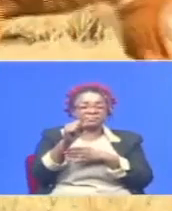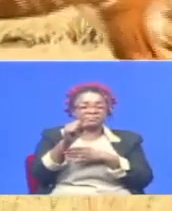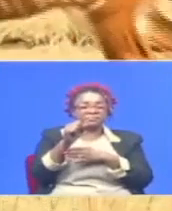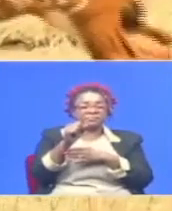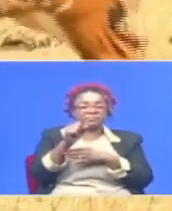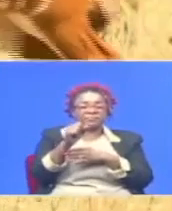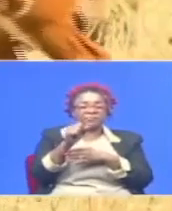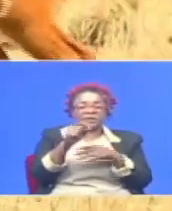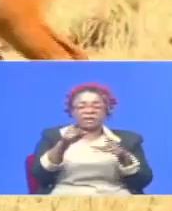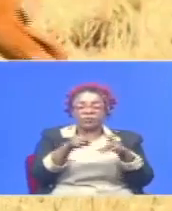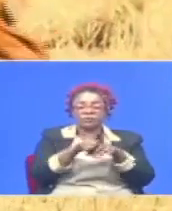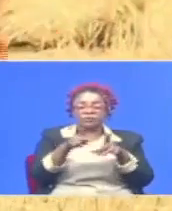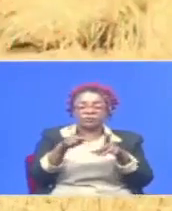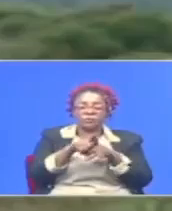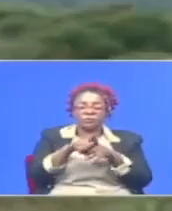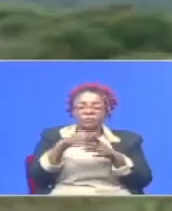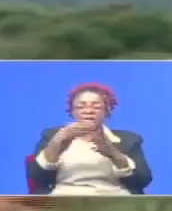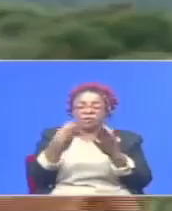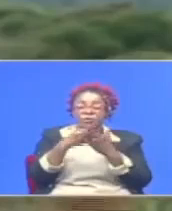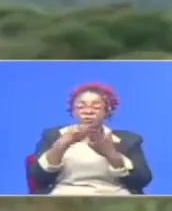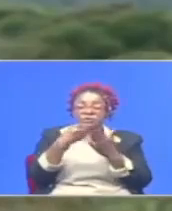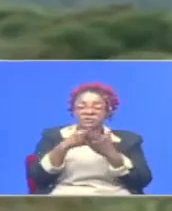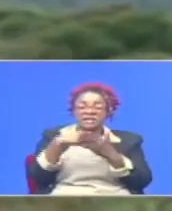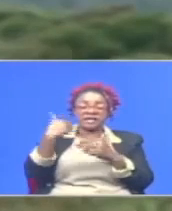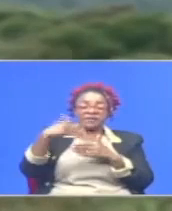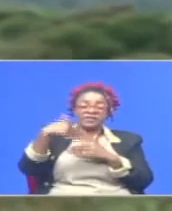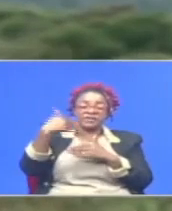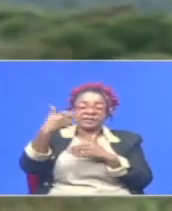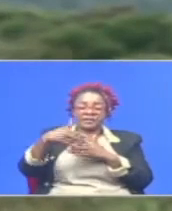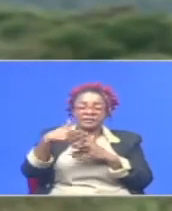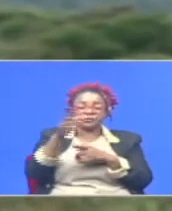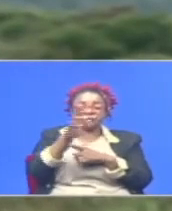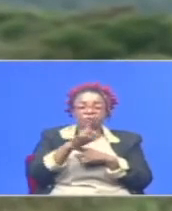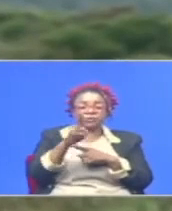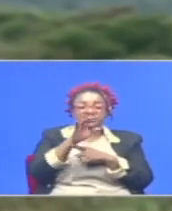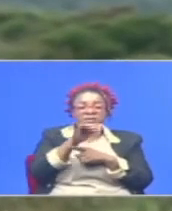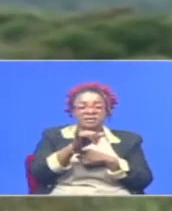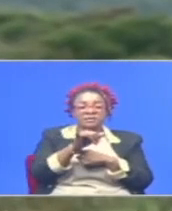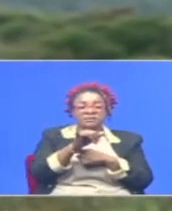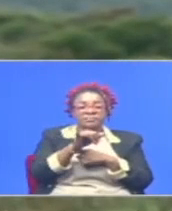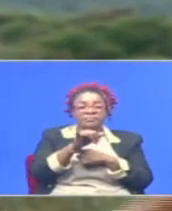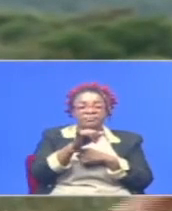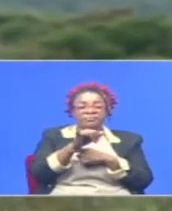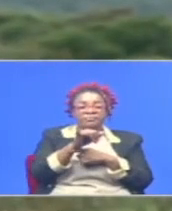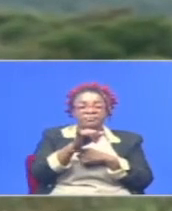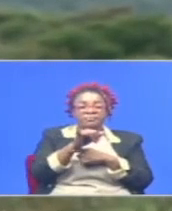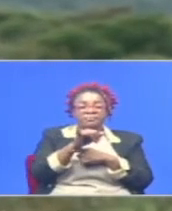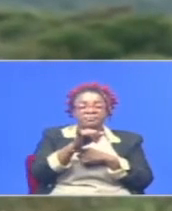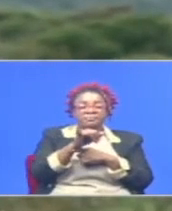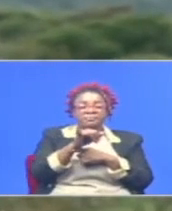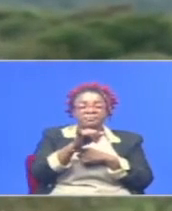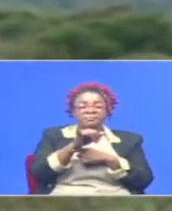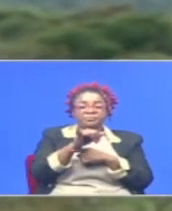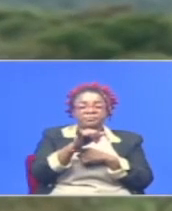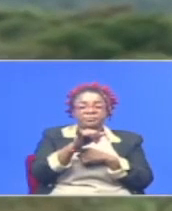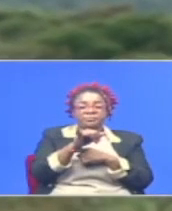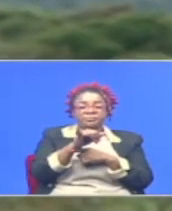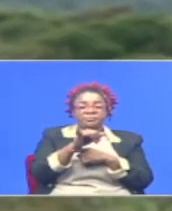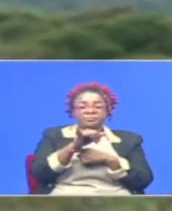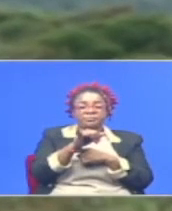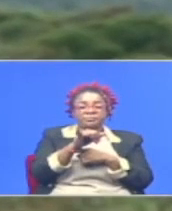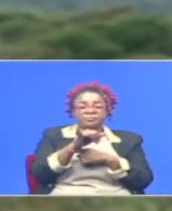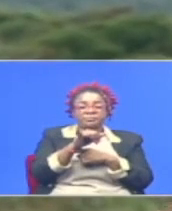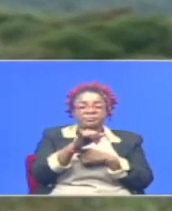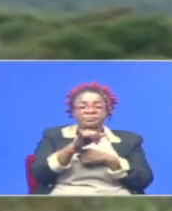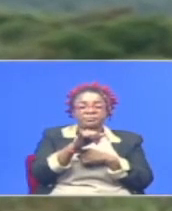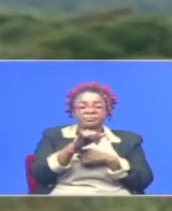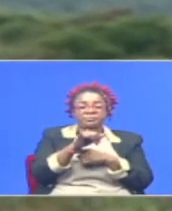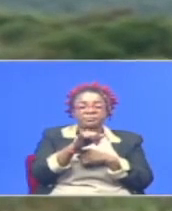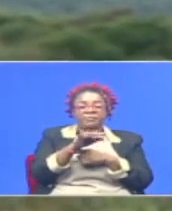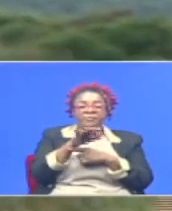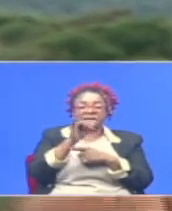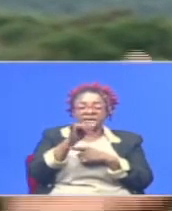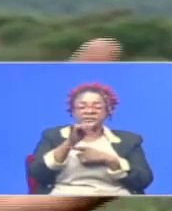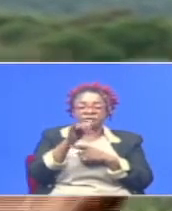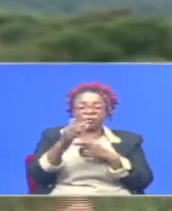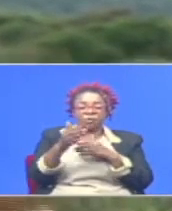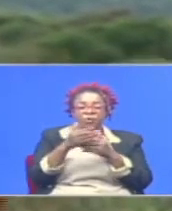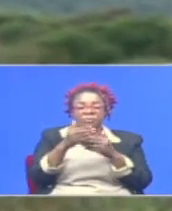annual running costs to maintain the bongo living, to maintain the bongo's health here, is